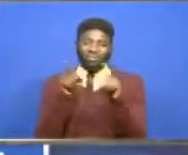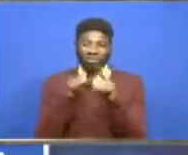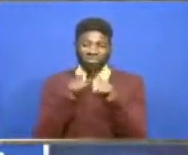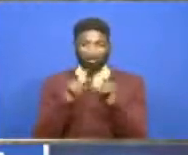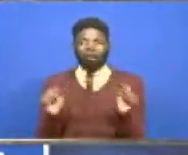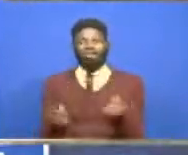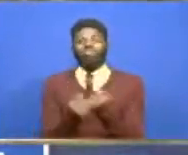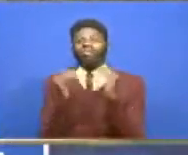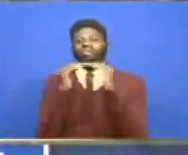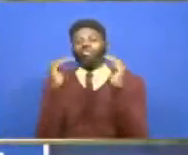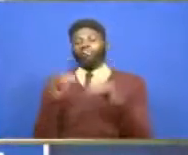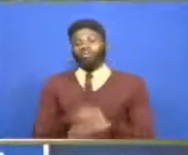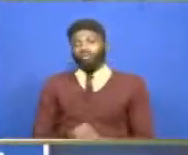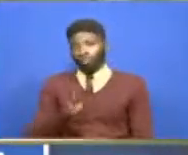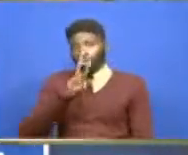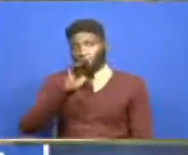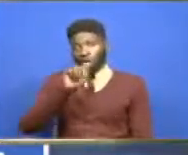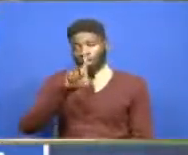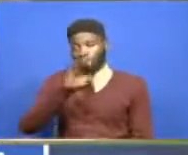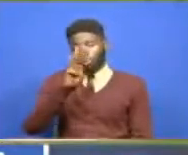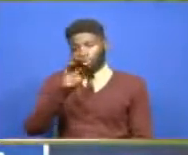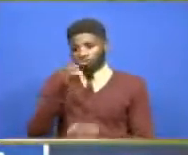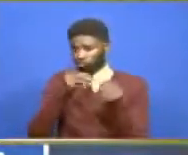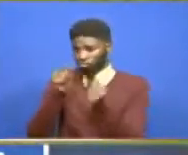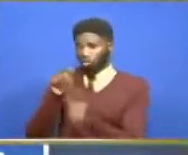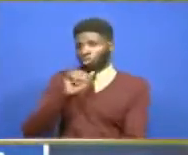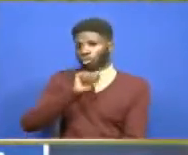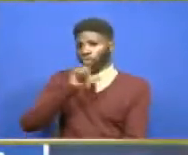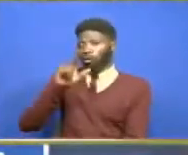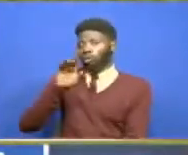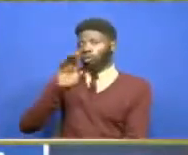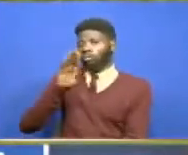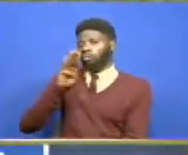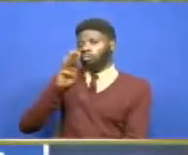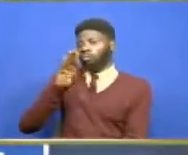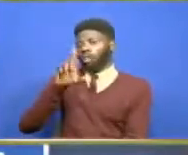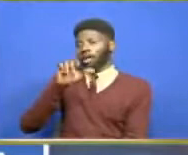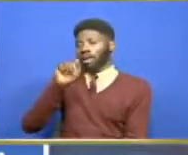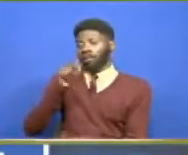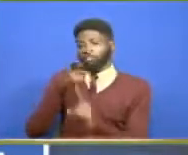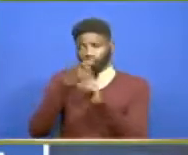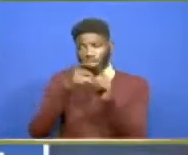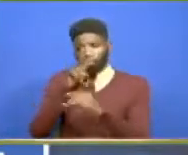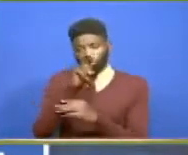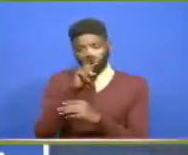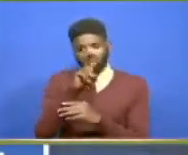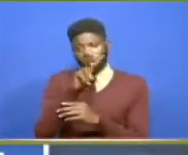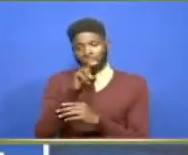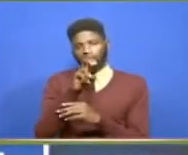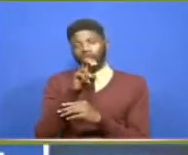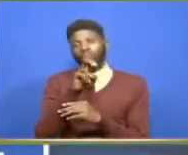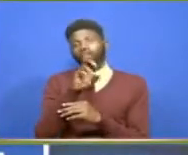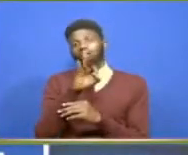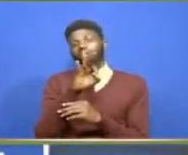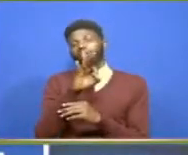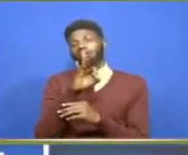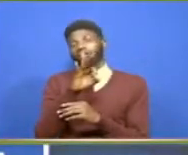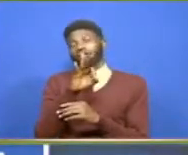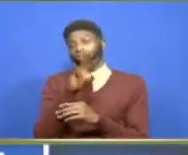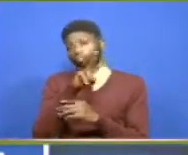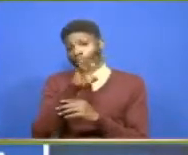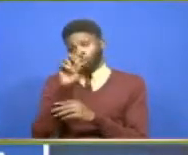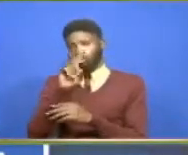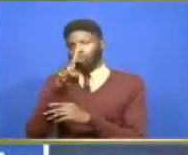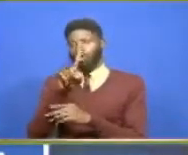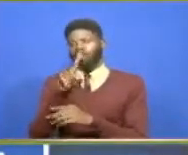Zealand. The Wallabies have not beaten the All Blacks in New Zealand since a 23-15 victory in 2001 in Dunedin. Moment